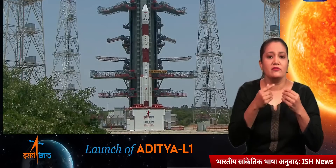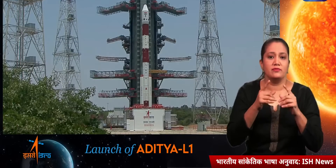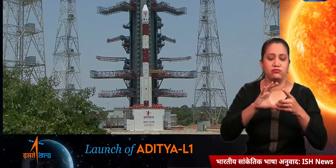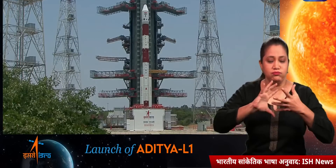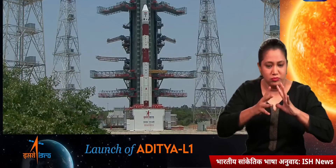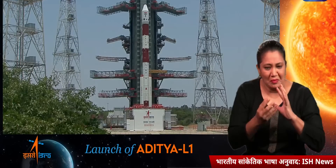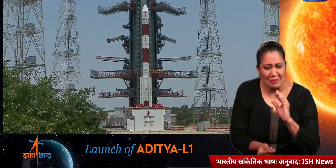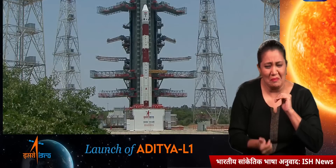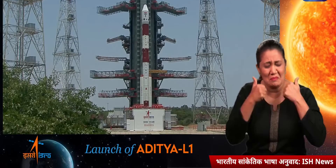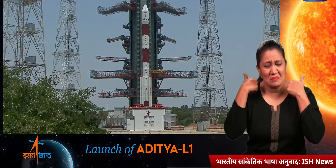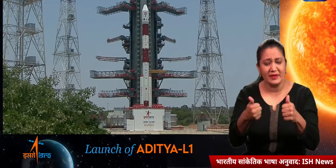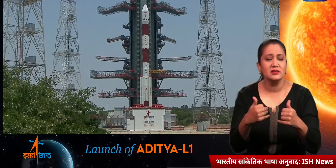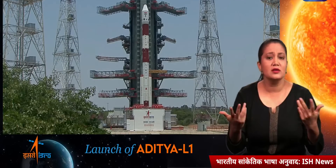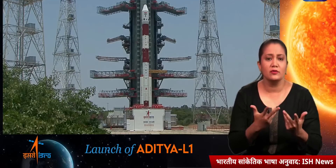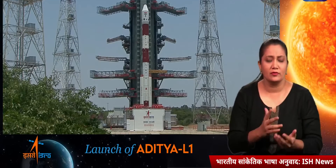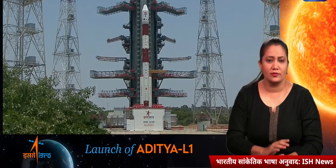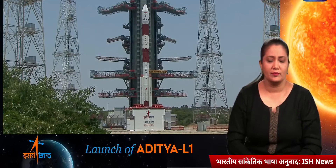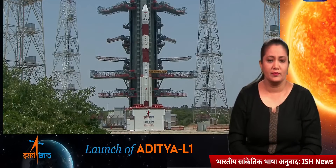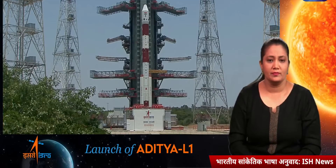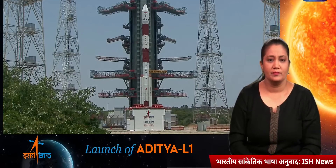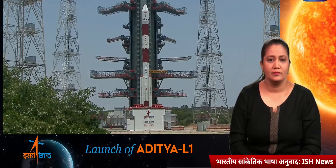effect